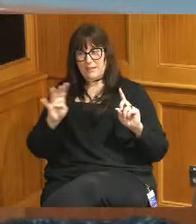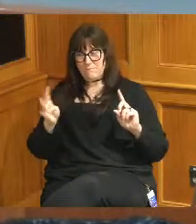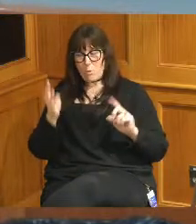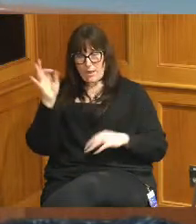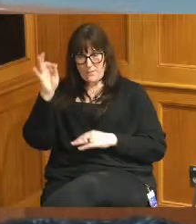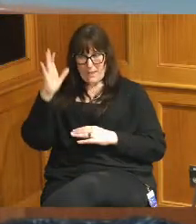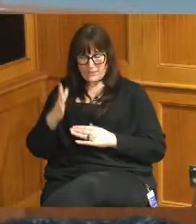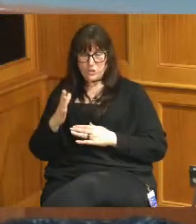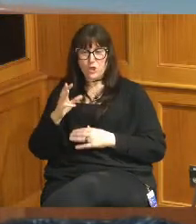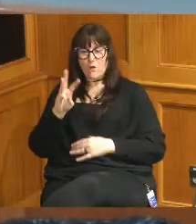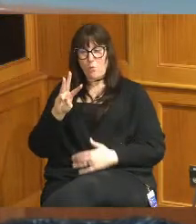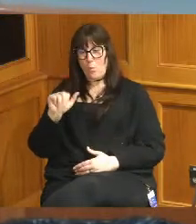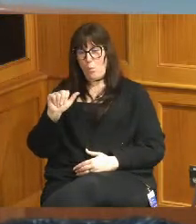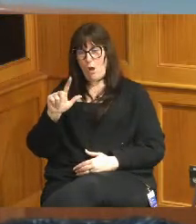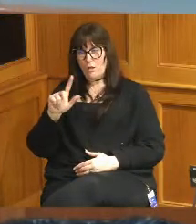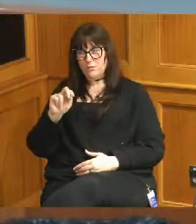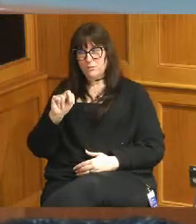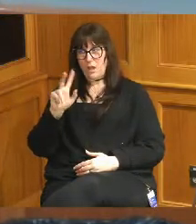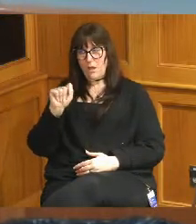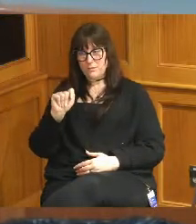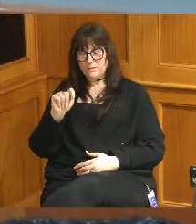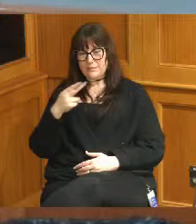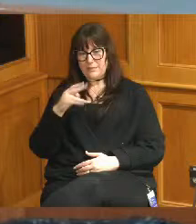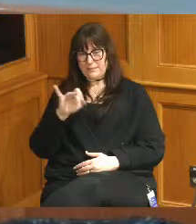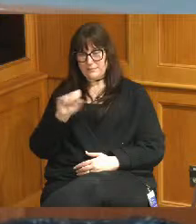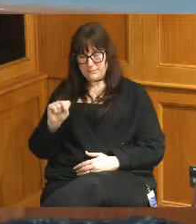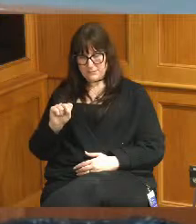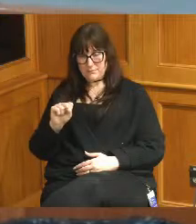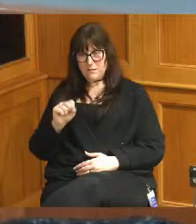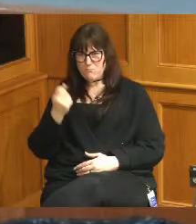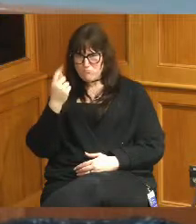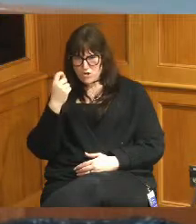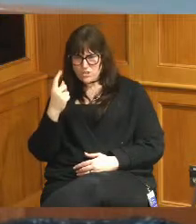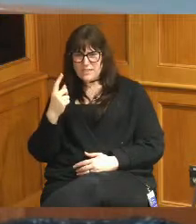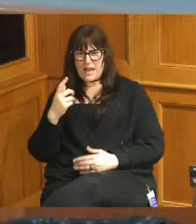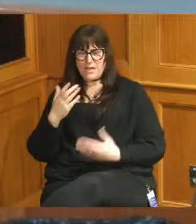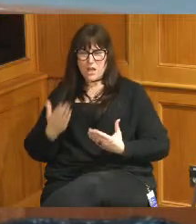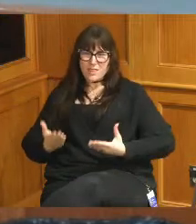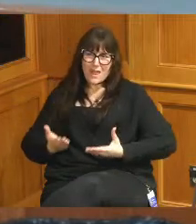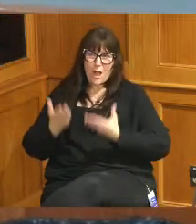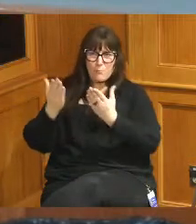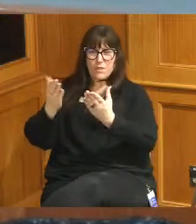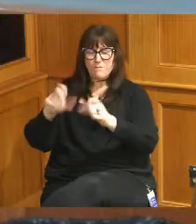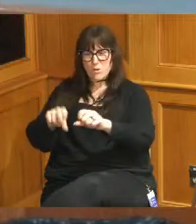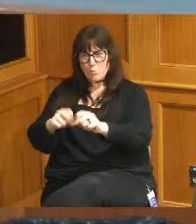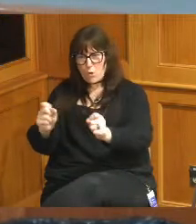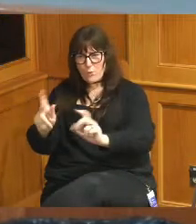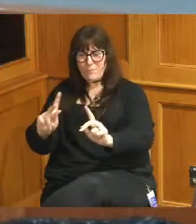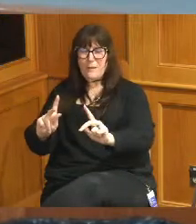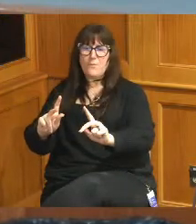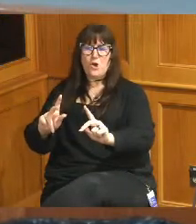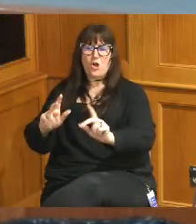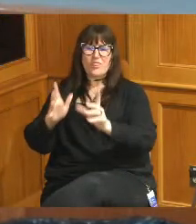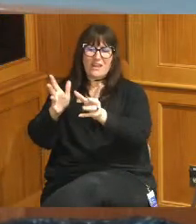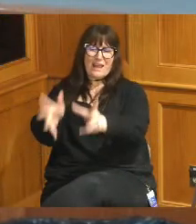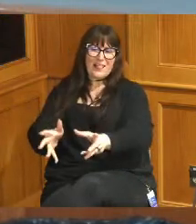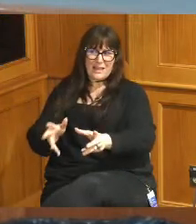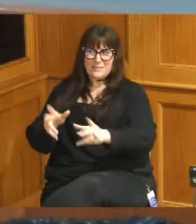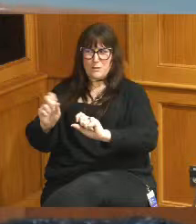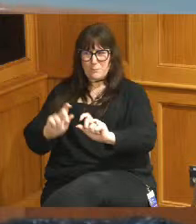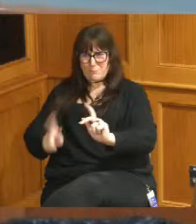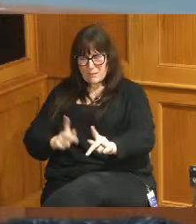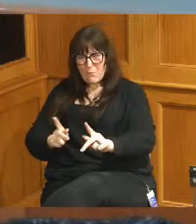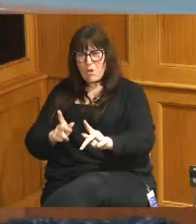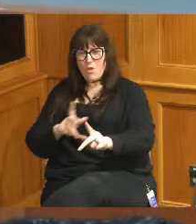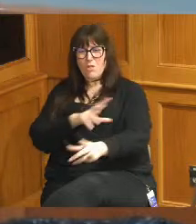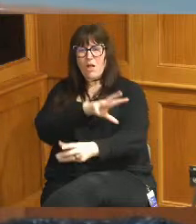in Walnut Hills, a ministry dedicated to uplifting the broken, neglected, abused, and fostering an inclusive